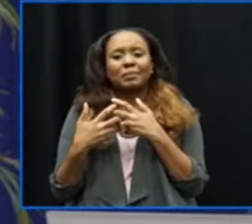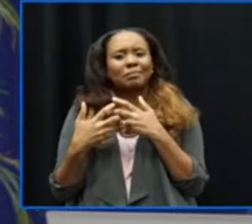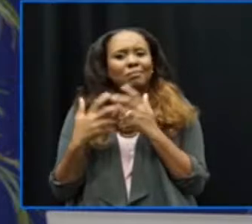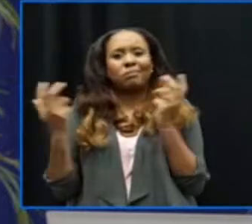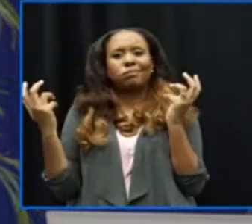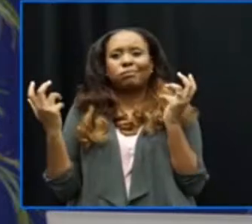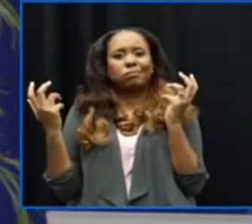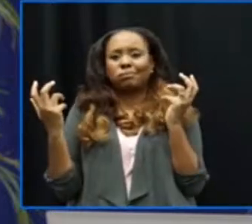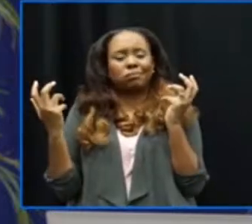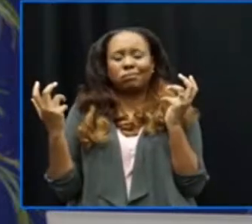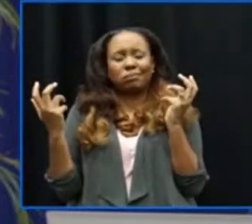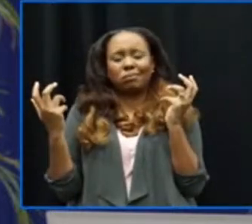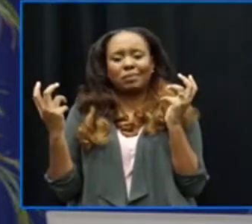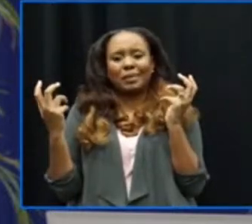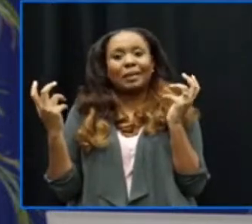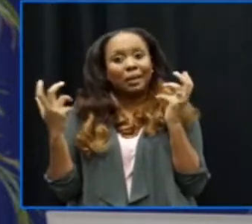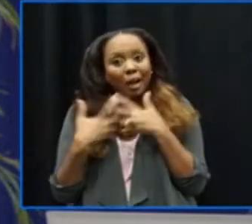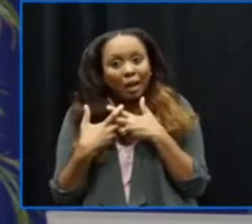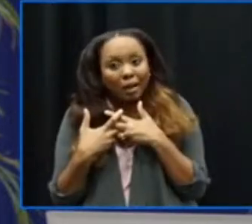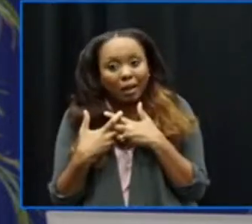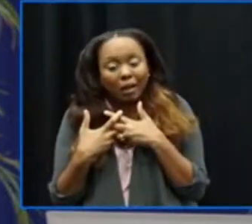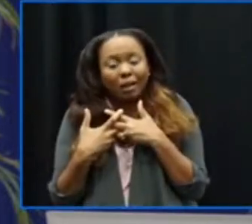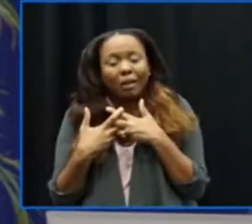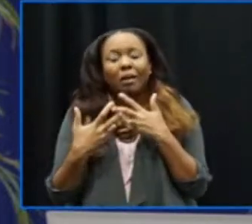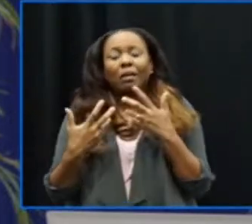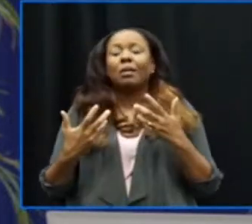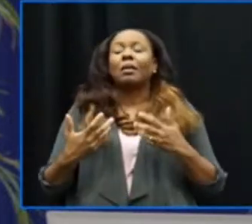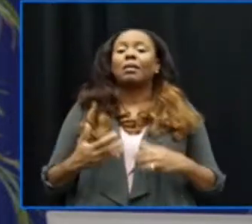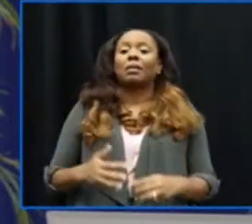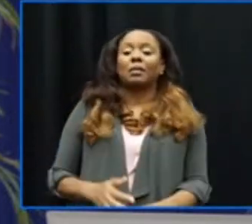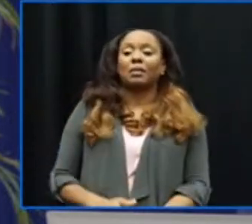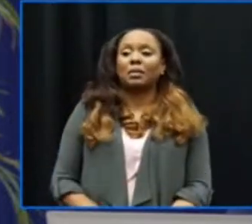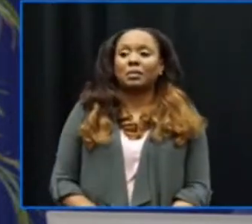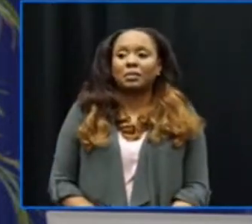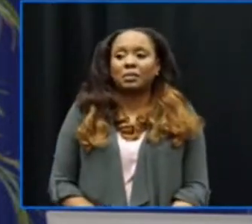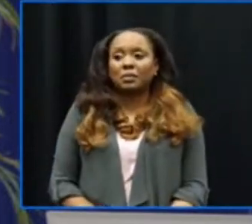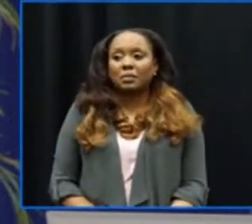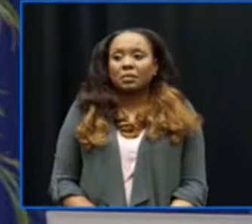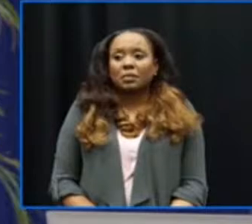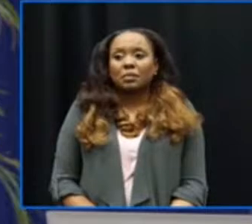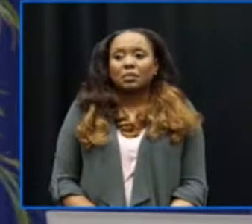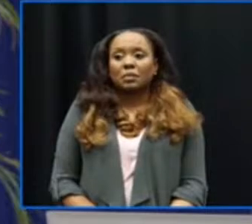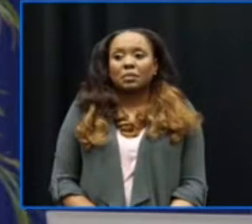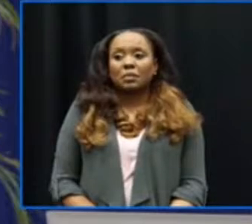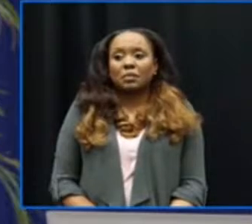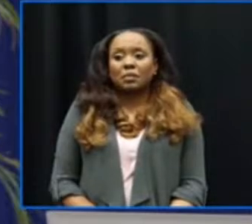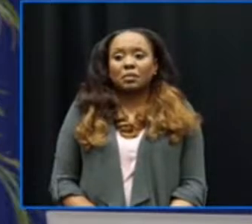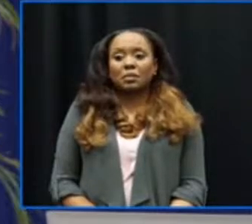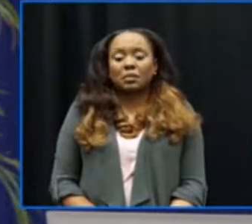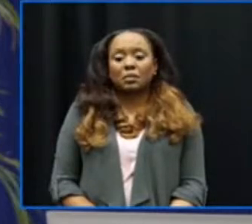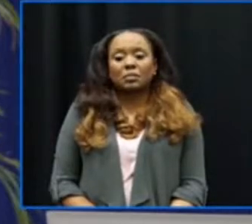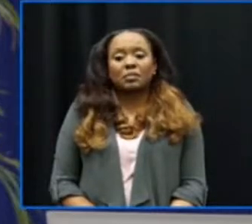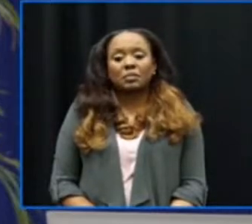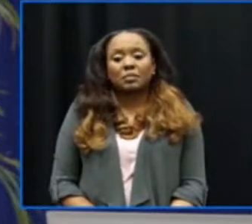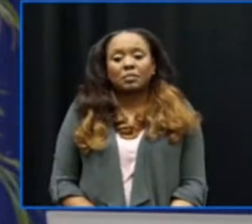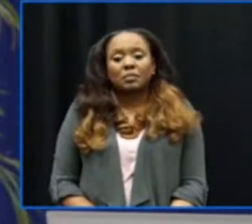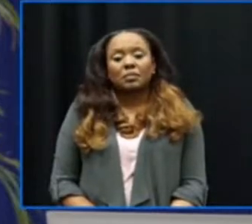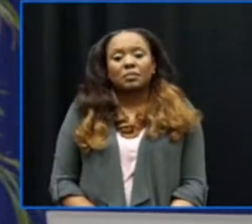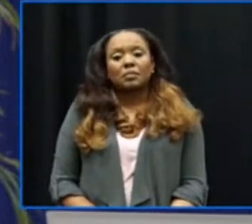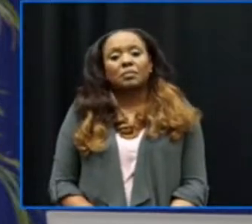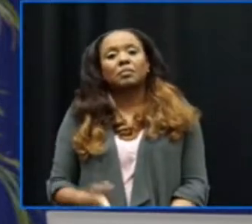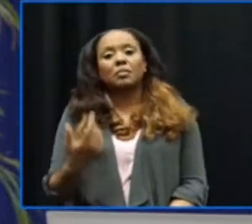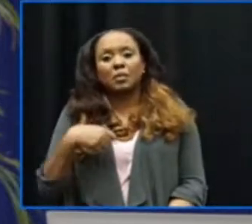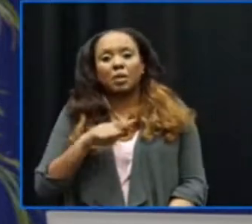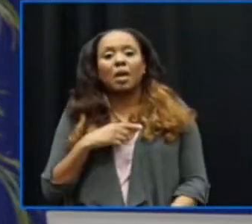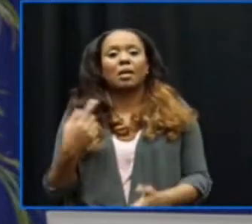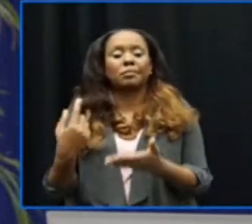other. So we've already, besides speaking to people, we've already started to make sure that our process, as I mentioned earlier,